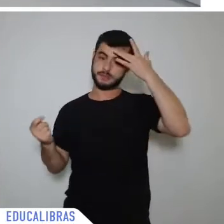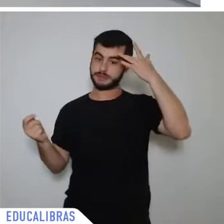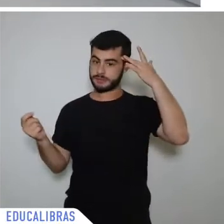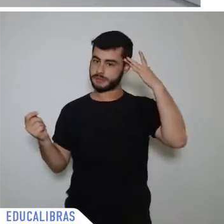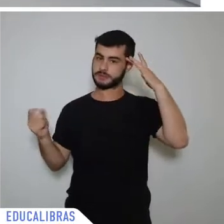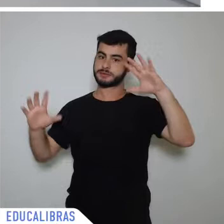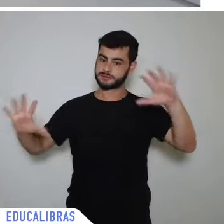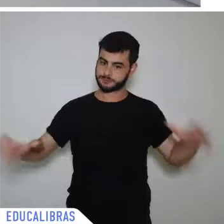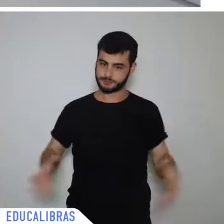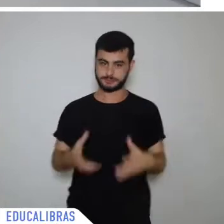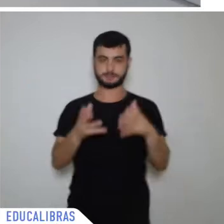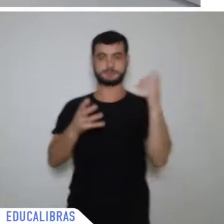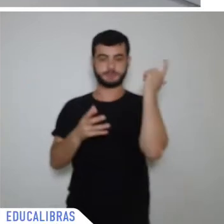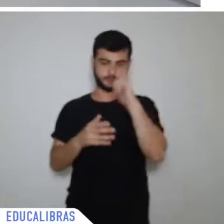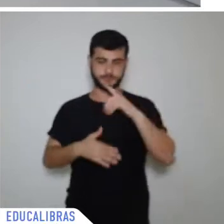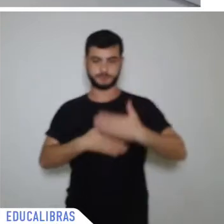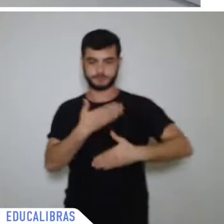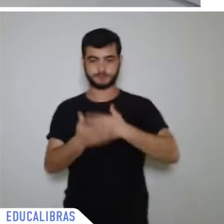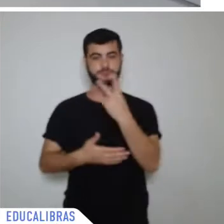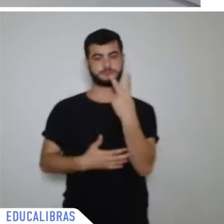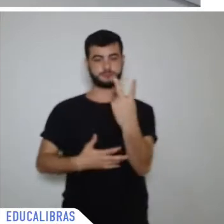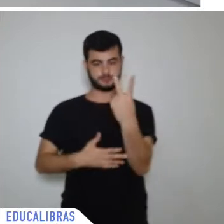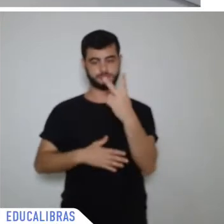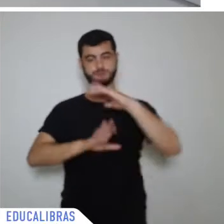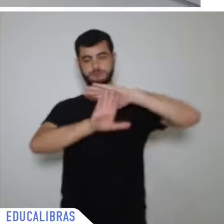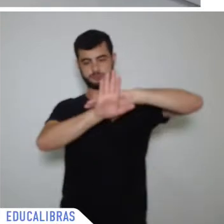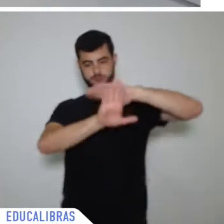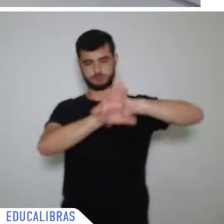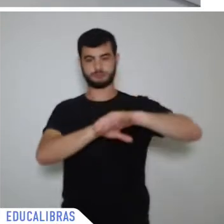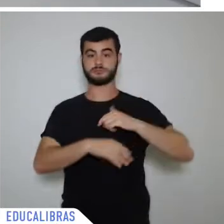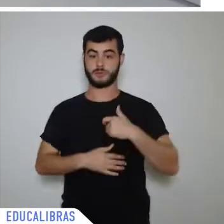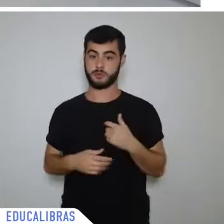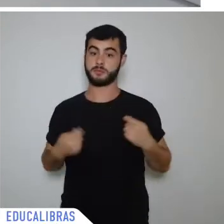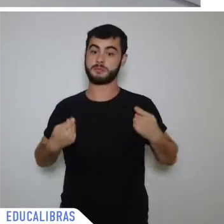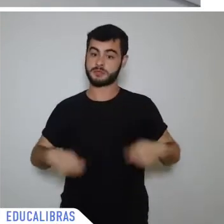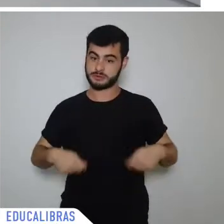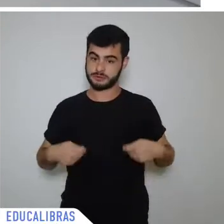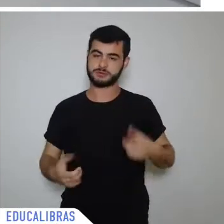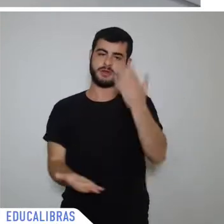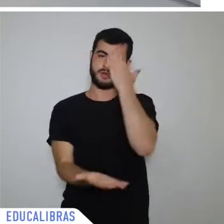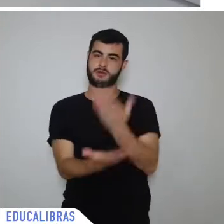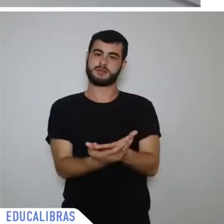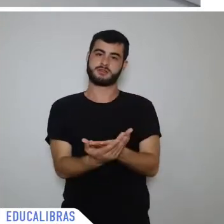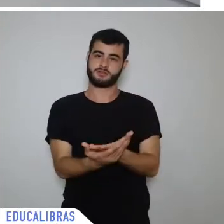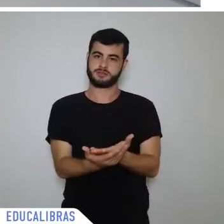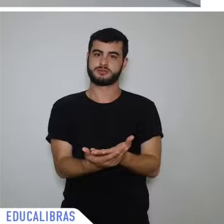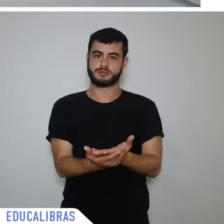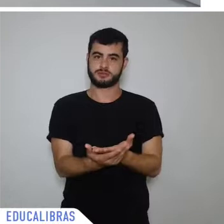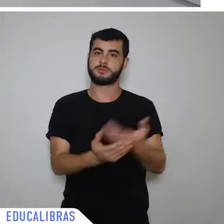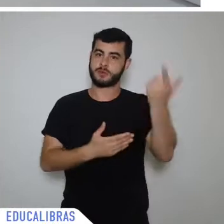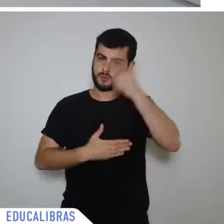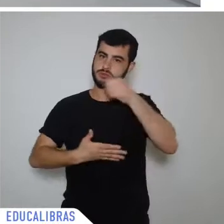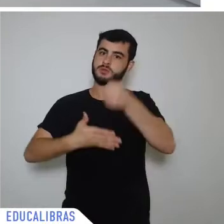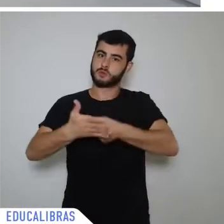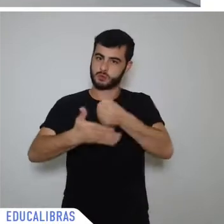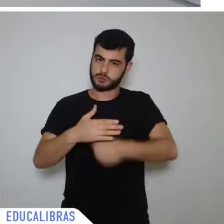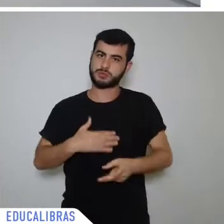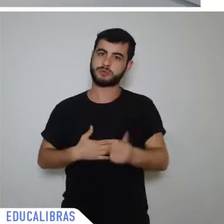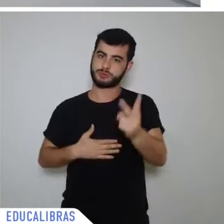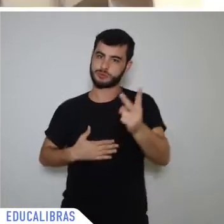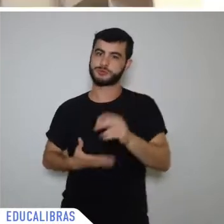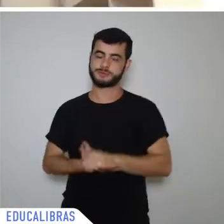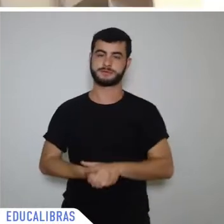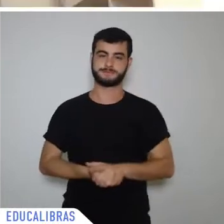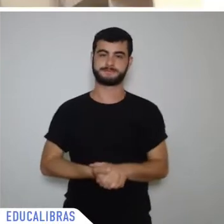will bring down all this hierarchy that was created based on